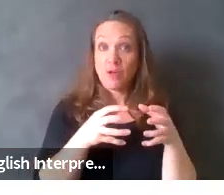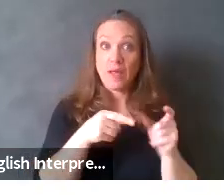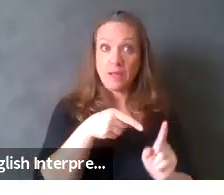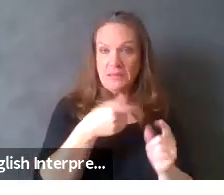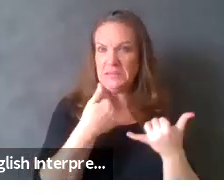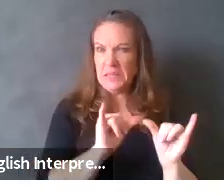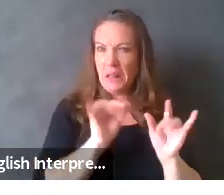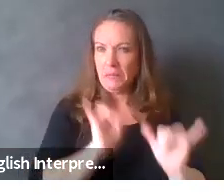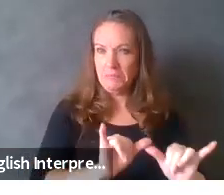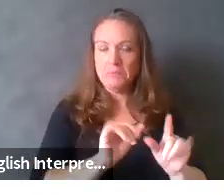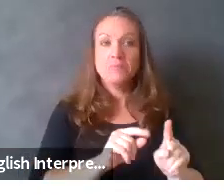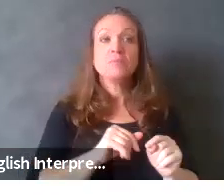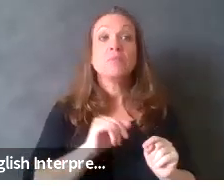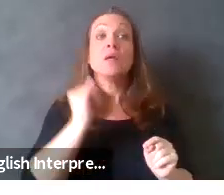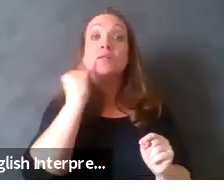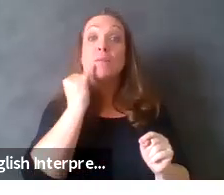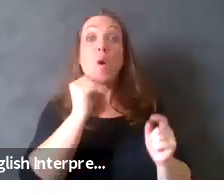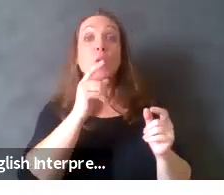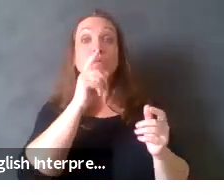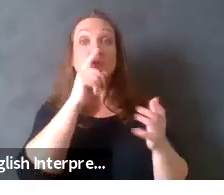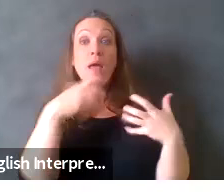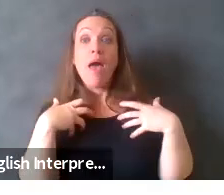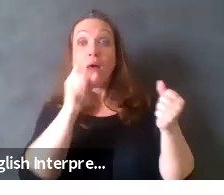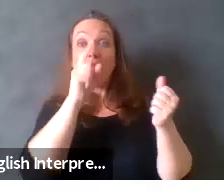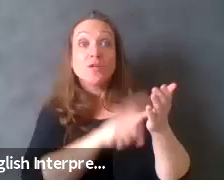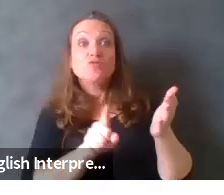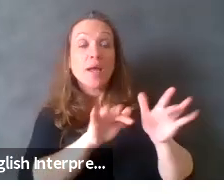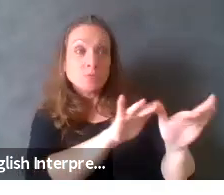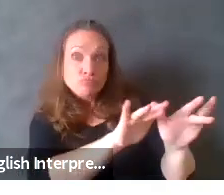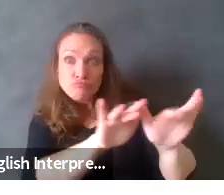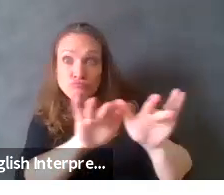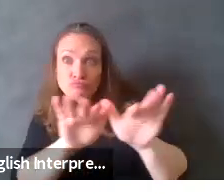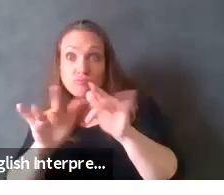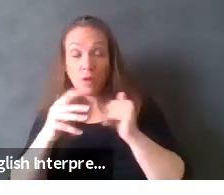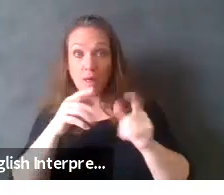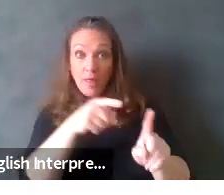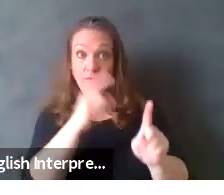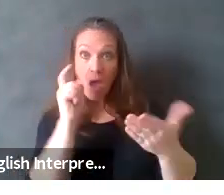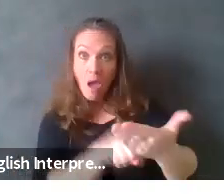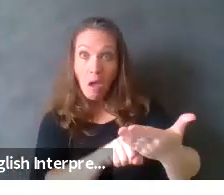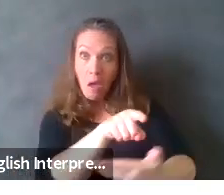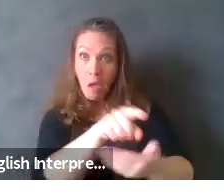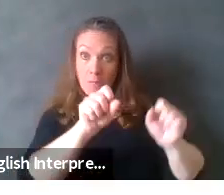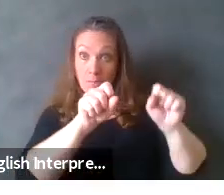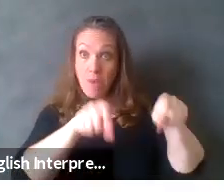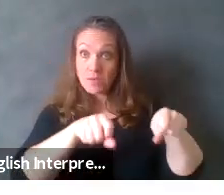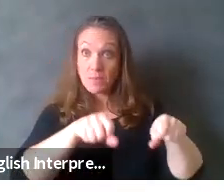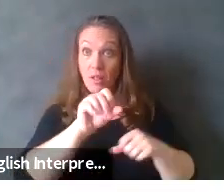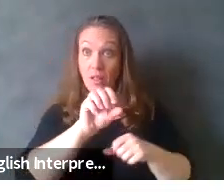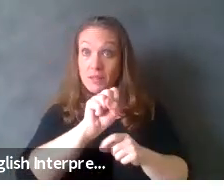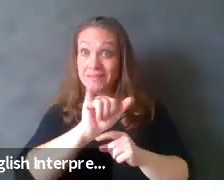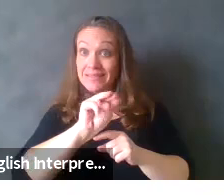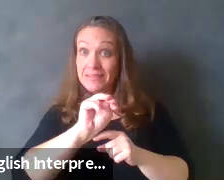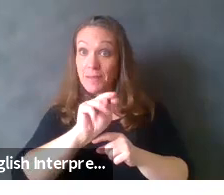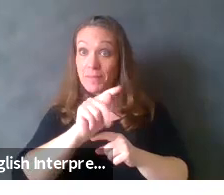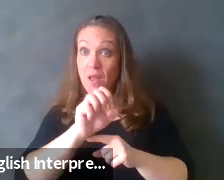the wellness checks identify anyone with possible COVID-19 symptoms, clients will be asked to